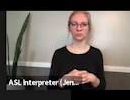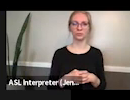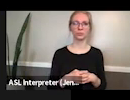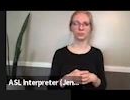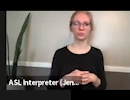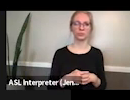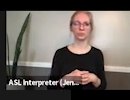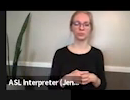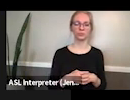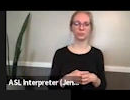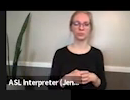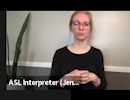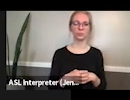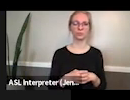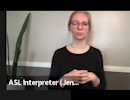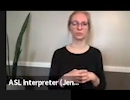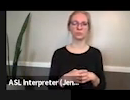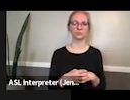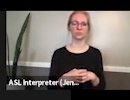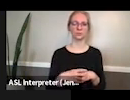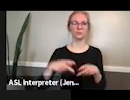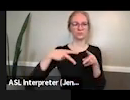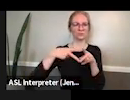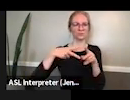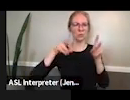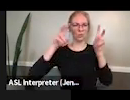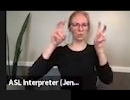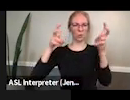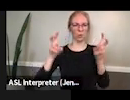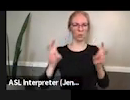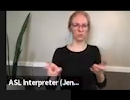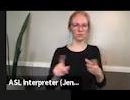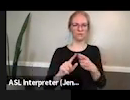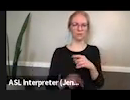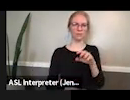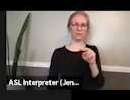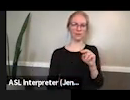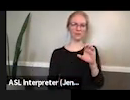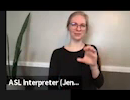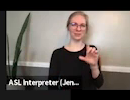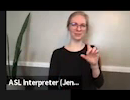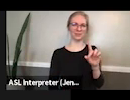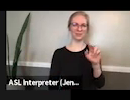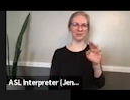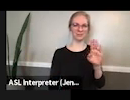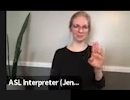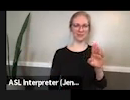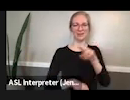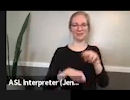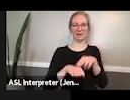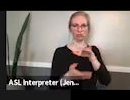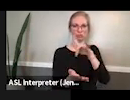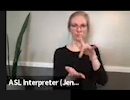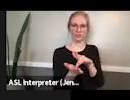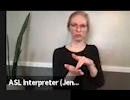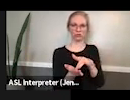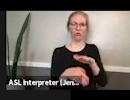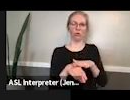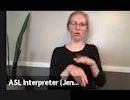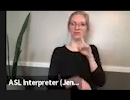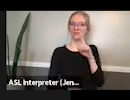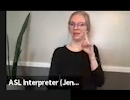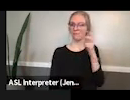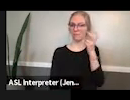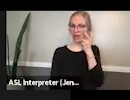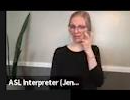These are quotes from, you'll see at the bottom right, NCDB. That's the National Center on Deafblindness. If you